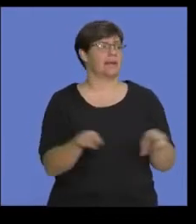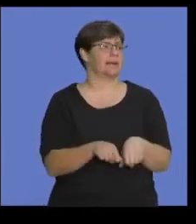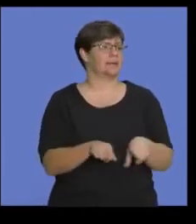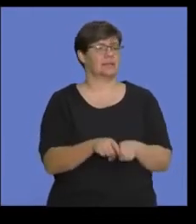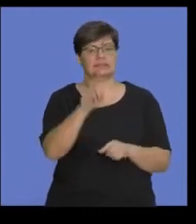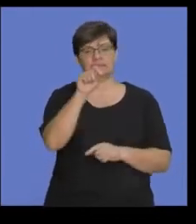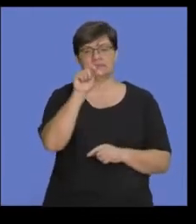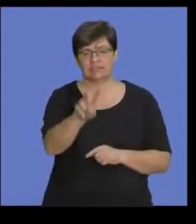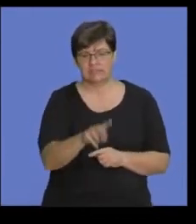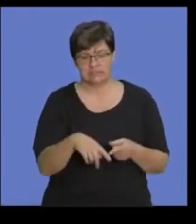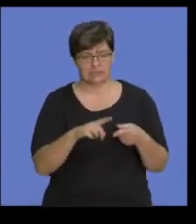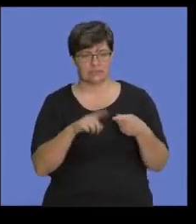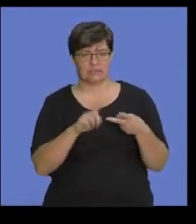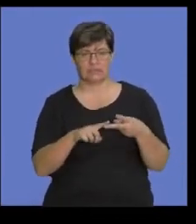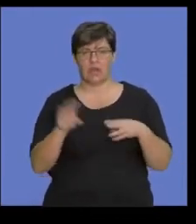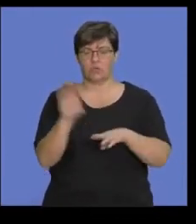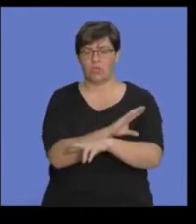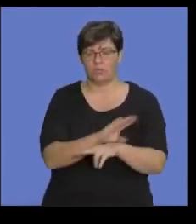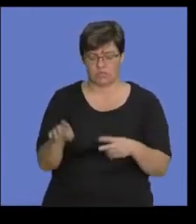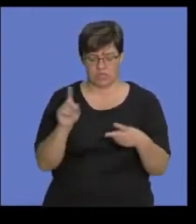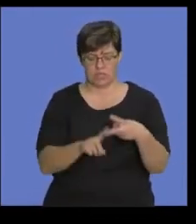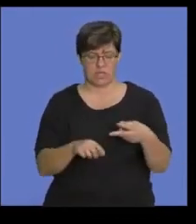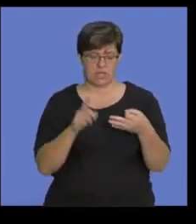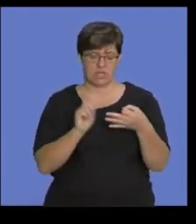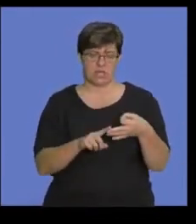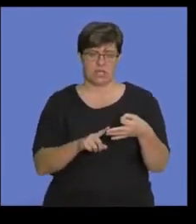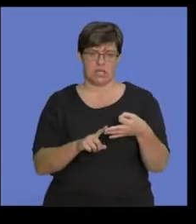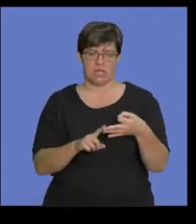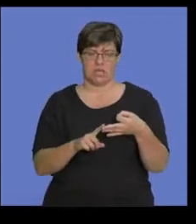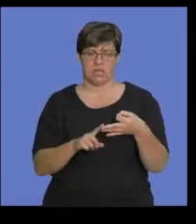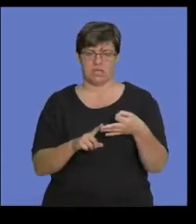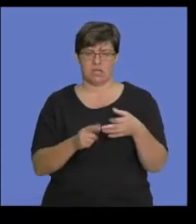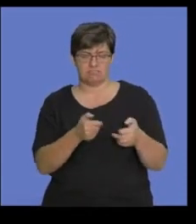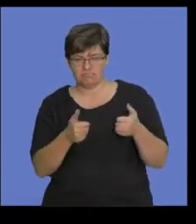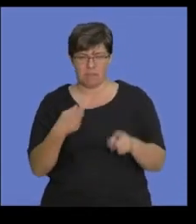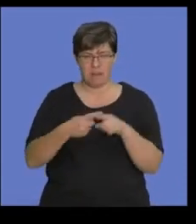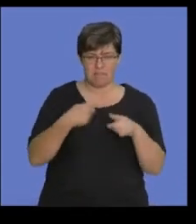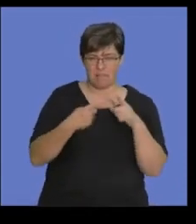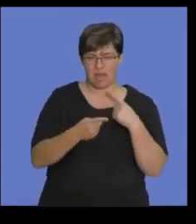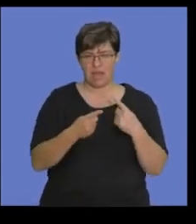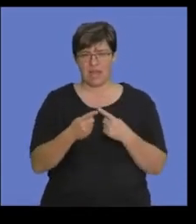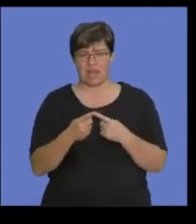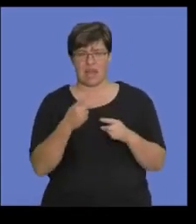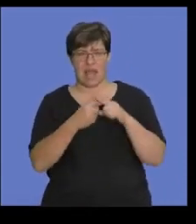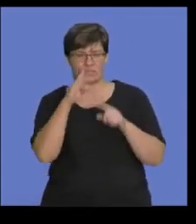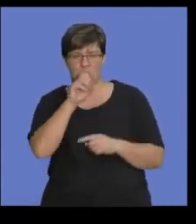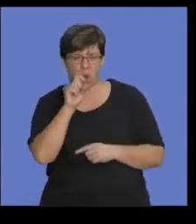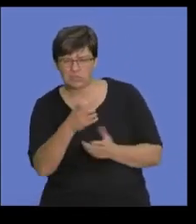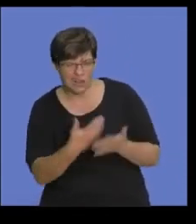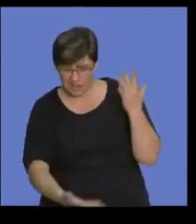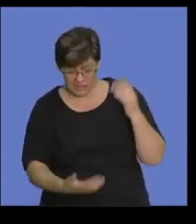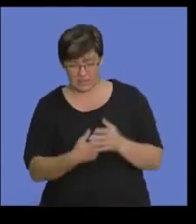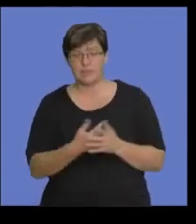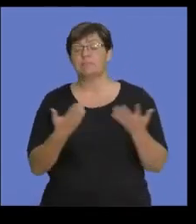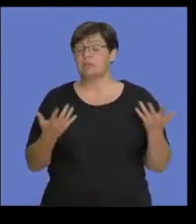can be a TV, it can be a computer, or a playing console for that matter. The loss